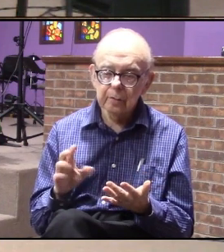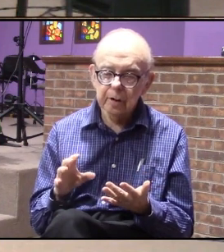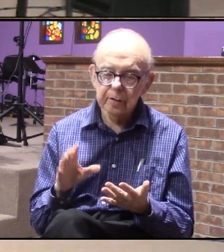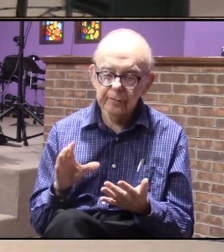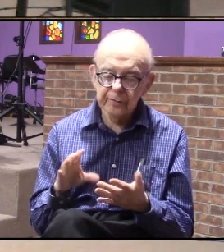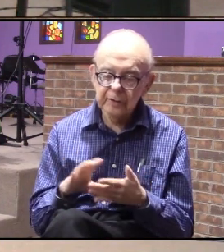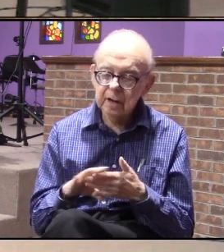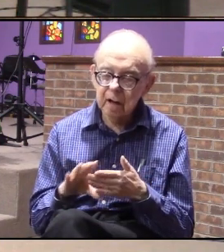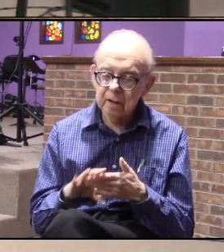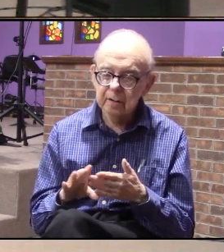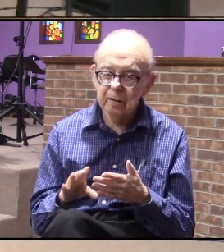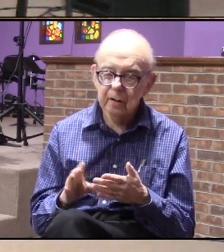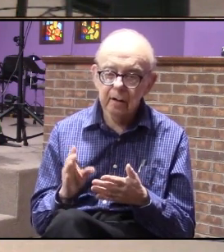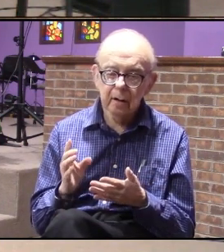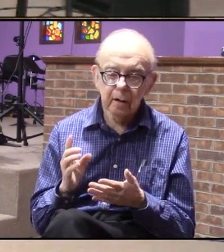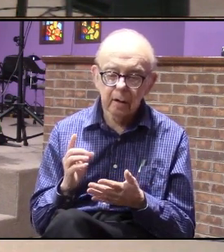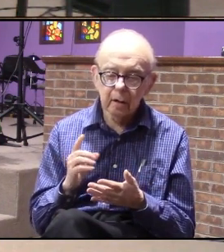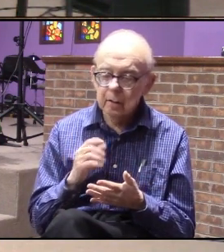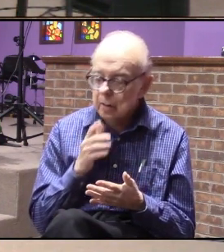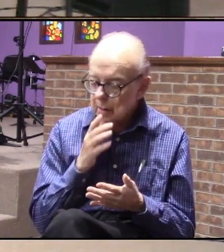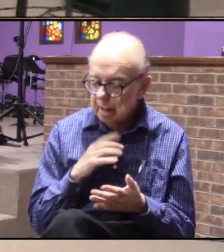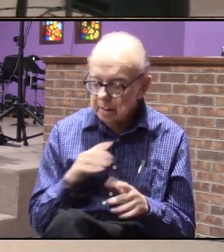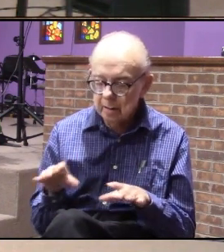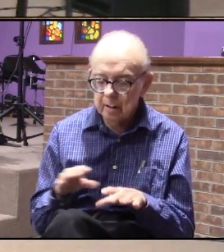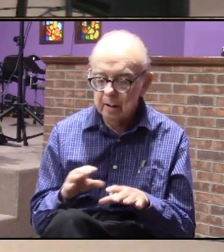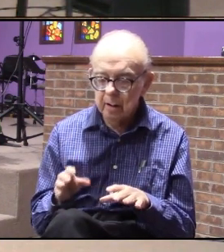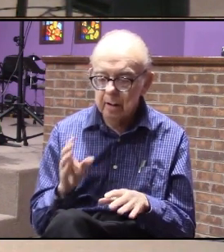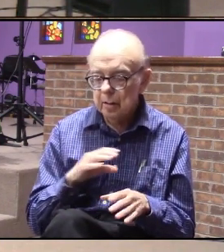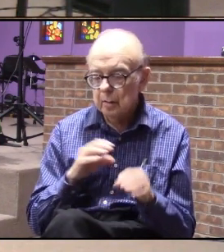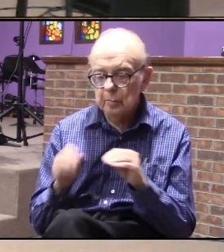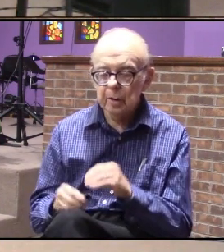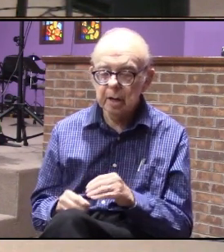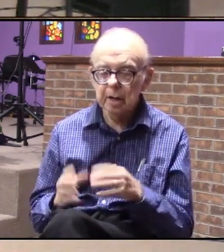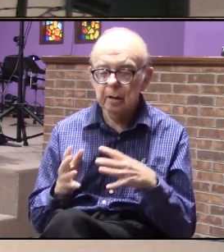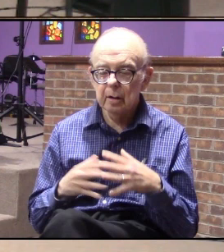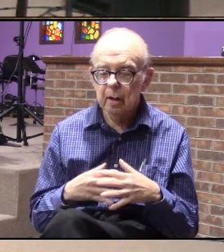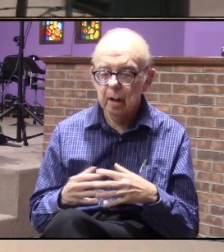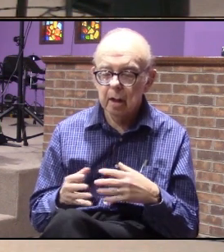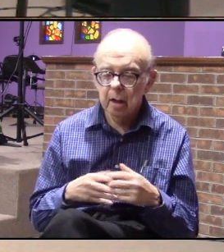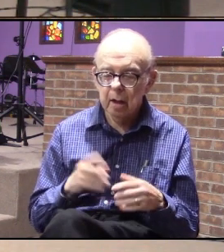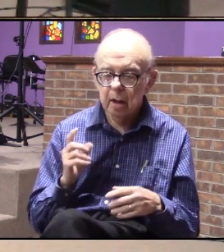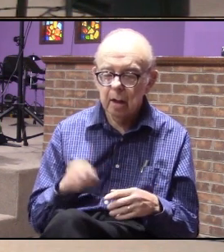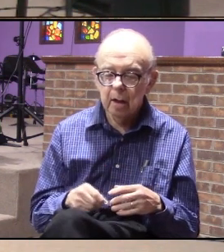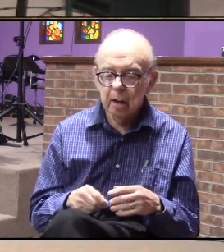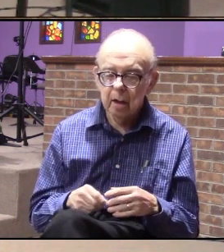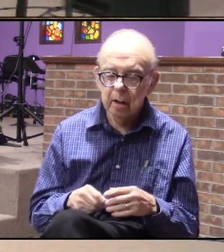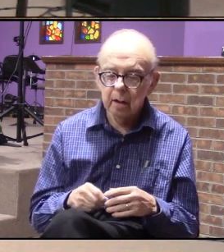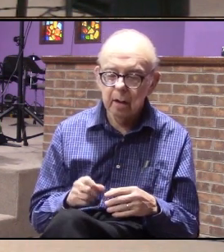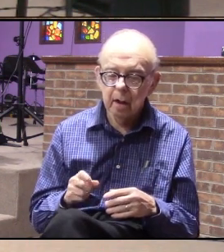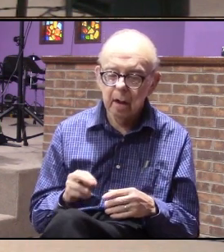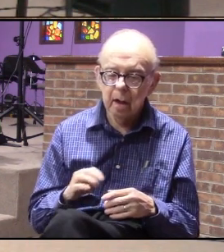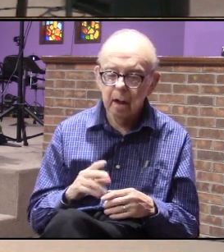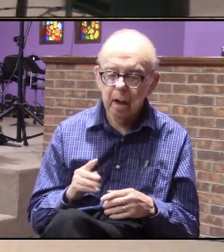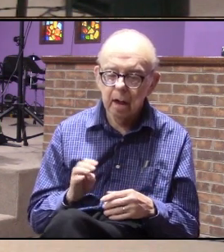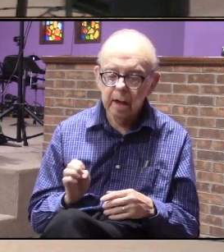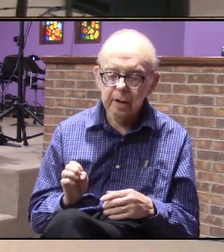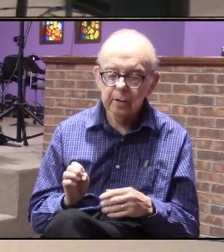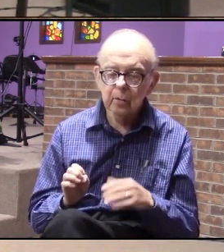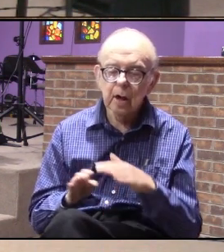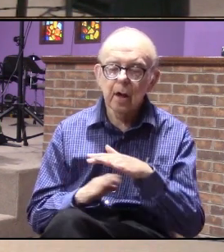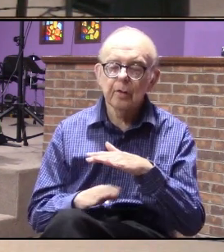$250. And so what they had to do was put it in a machine, and they had to encode the bottom of that